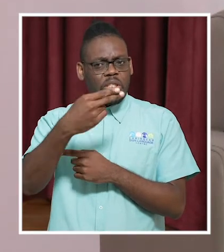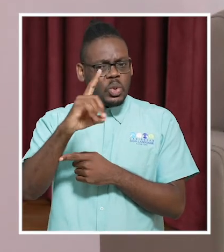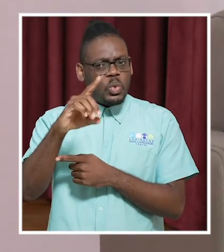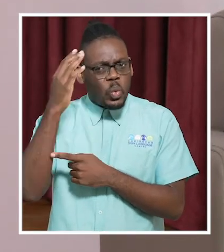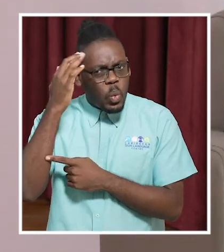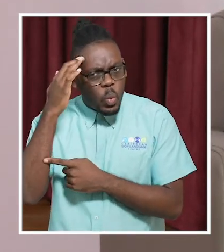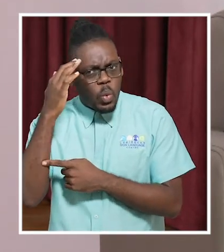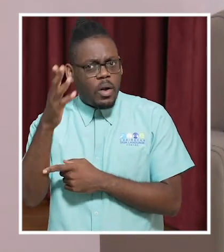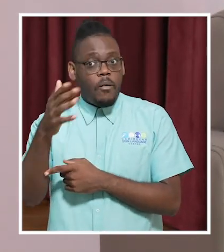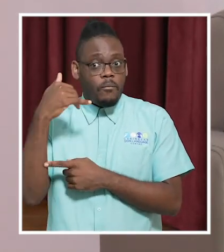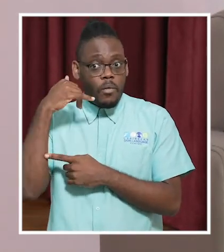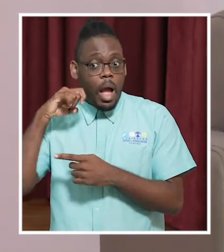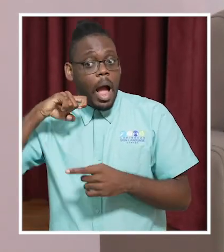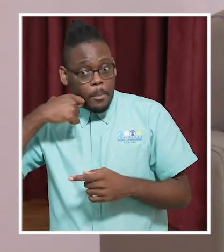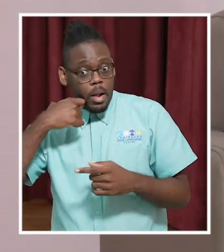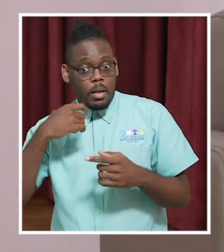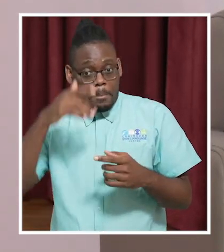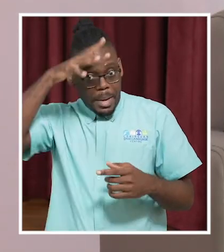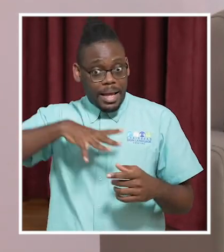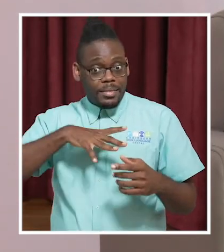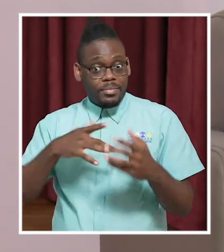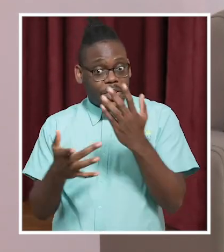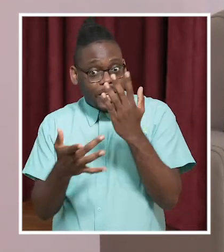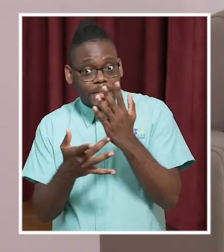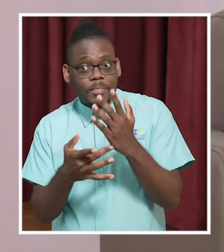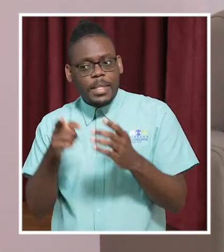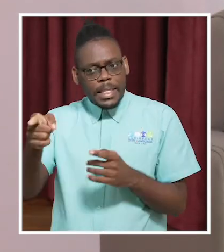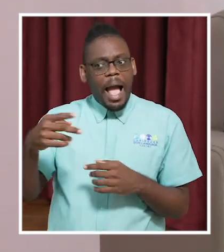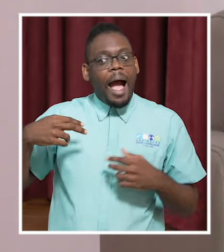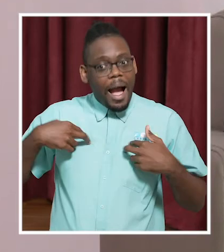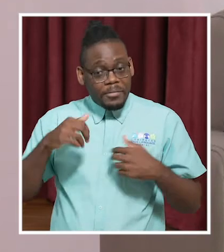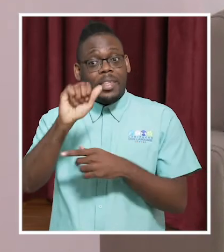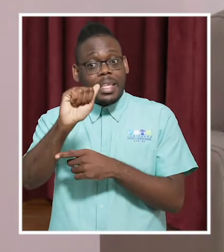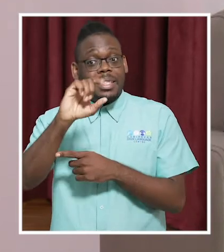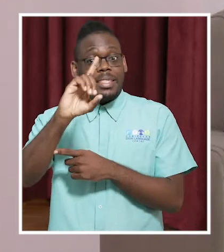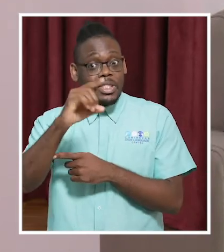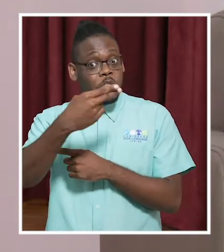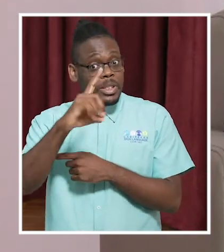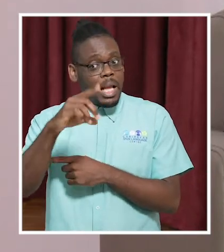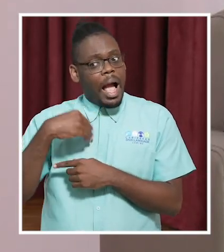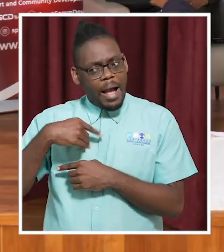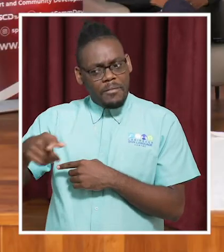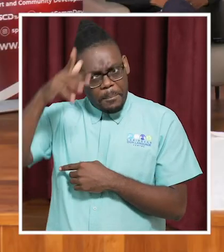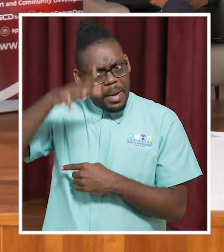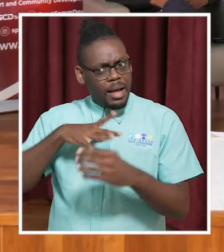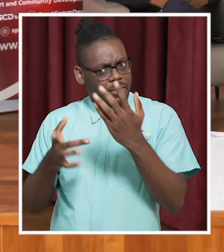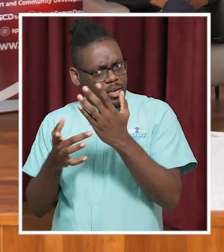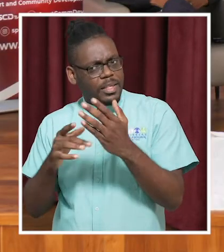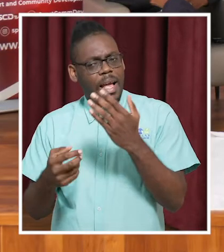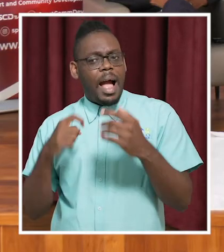And founders of companies. So we have to look at ADHD differently. Yeah. You